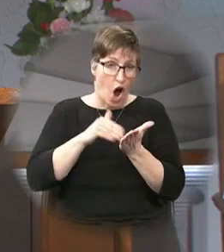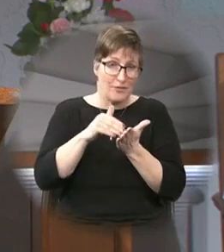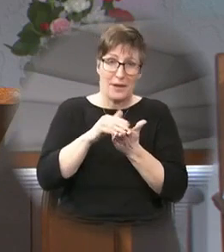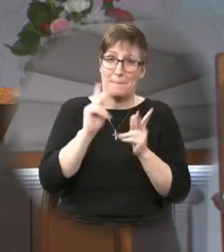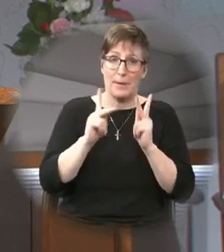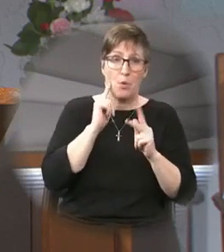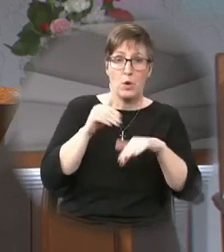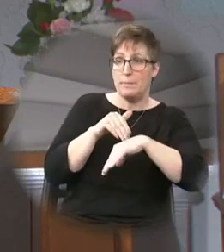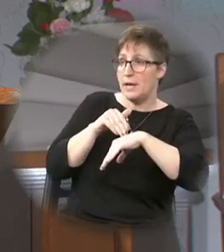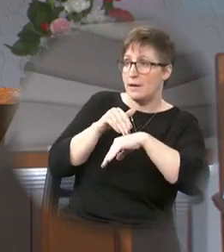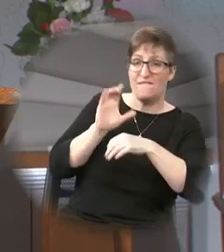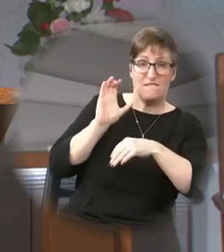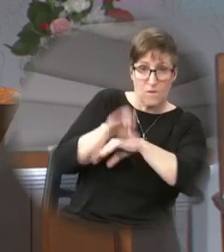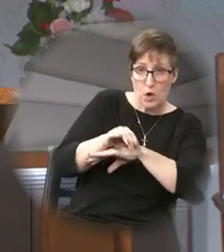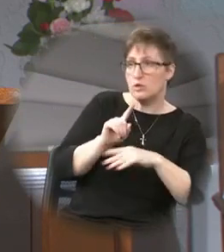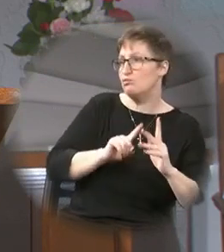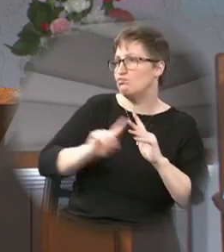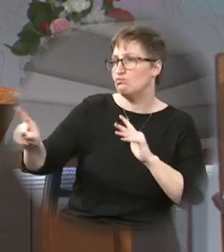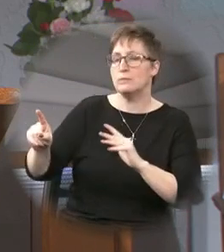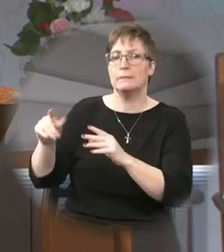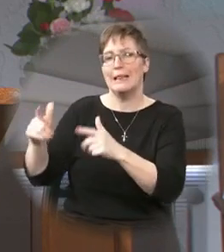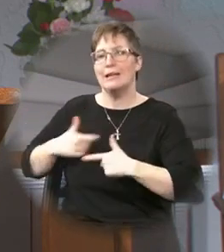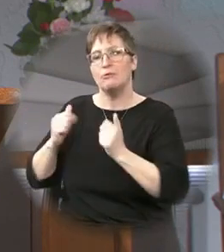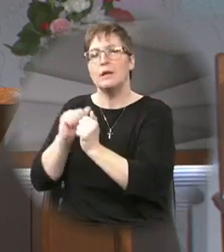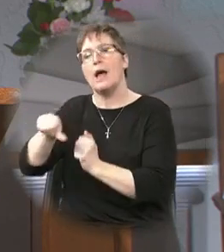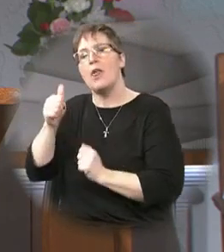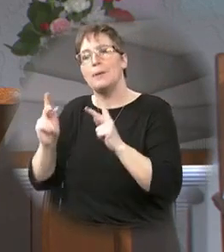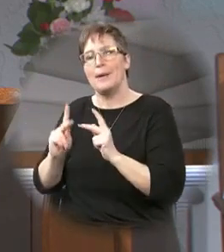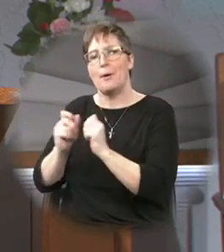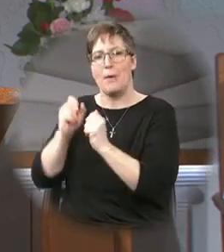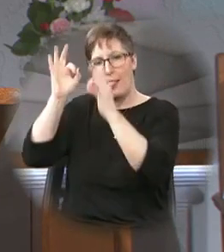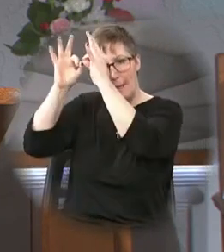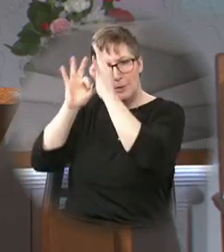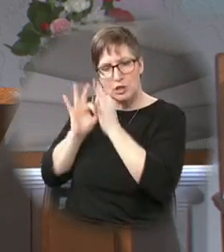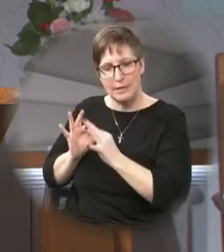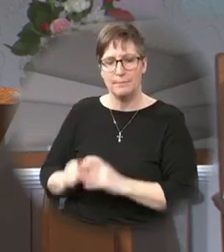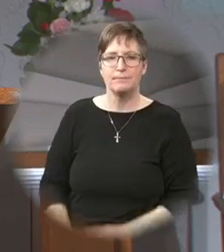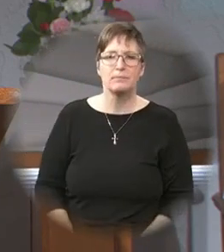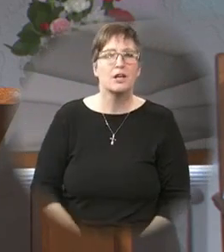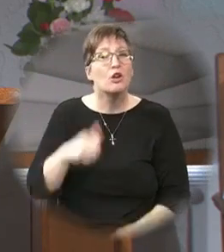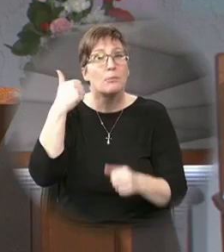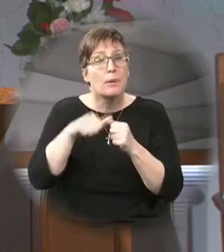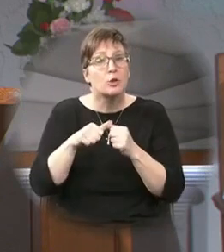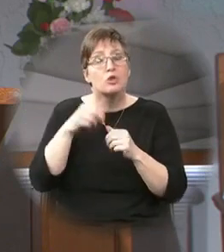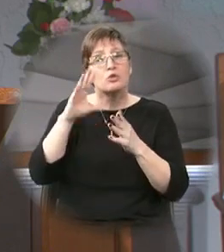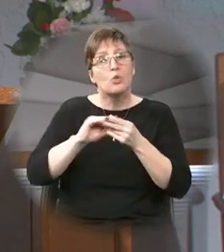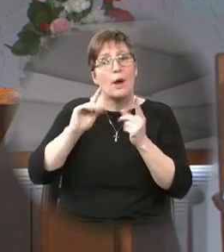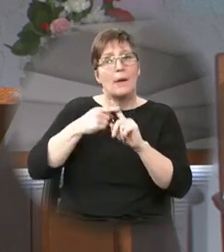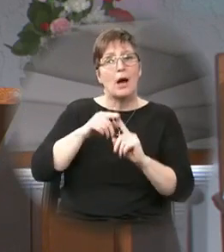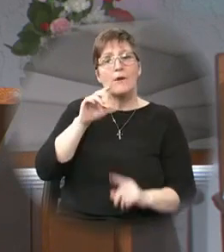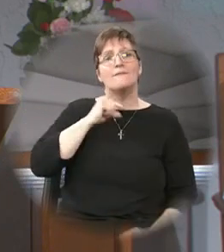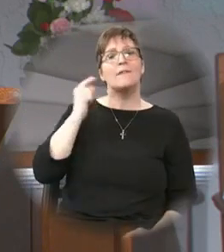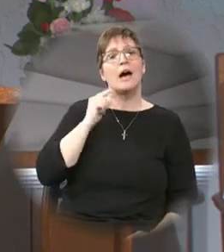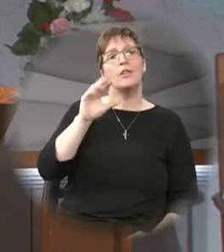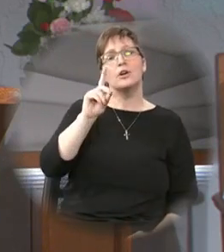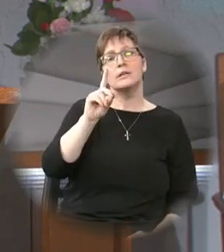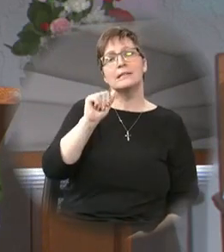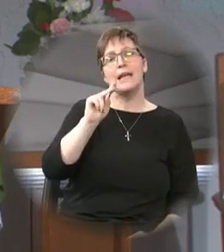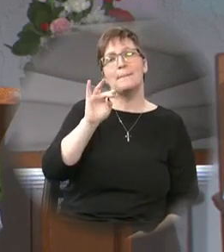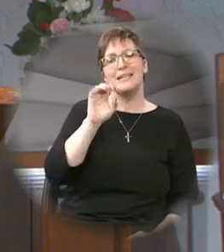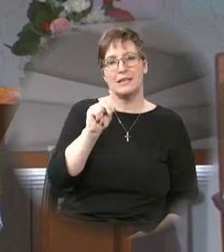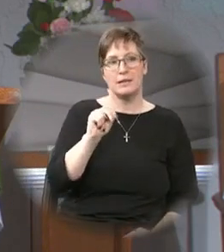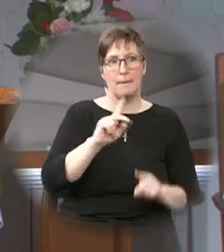a leper colony until death. You may remember stories about Father Damien, who shocked many when